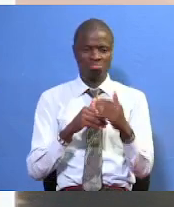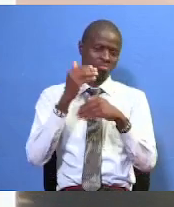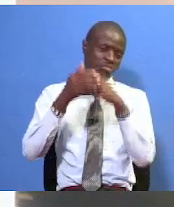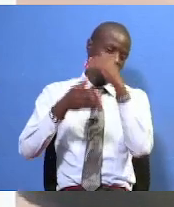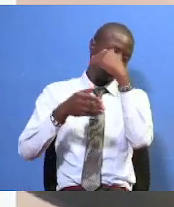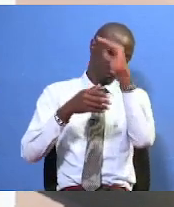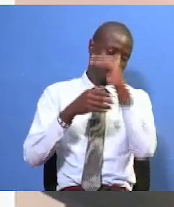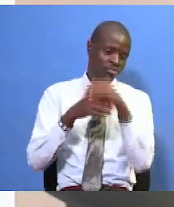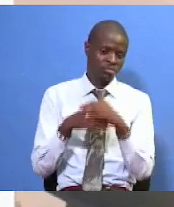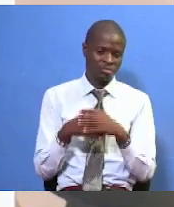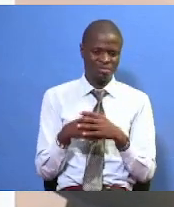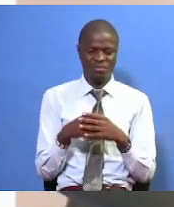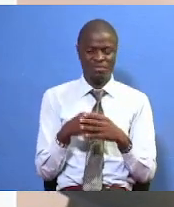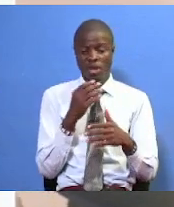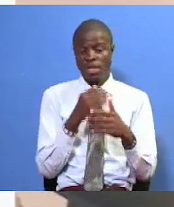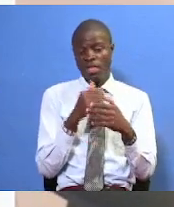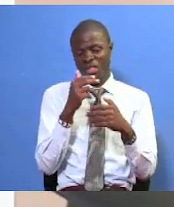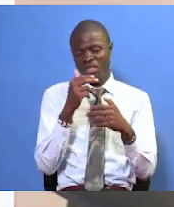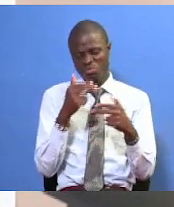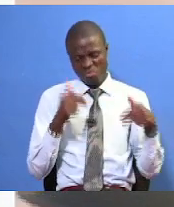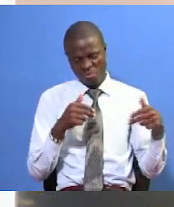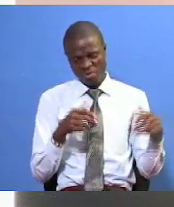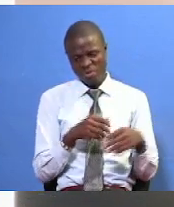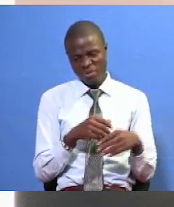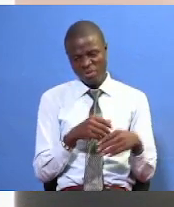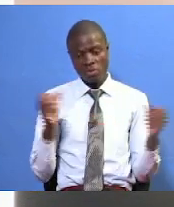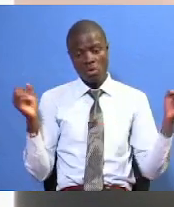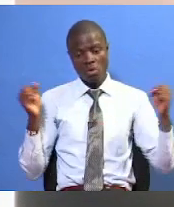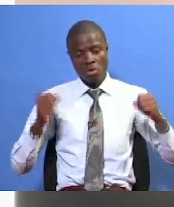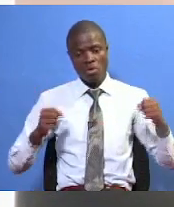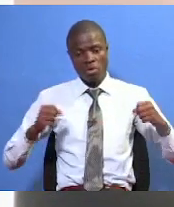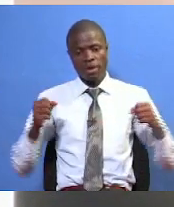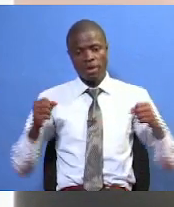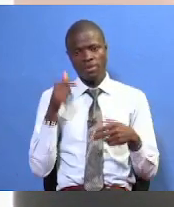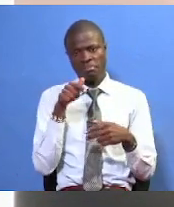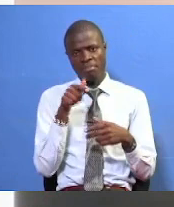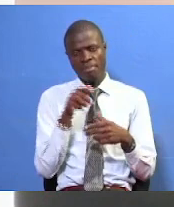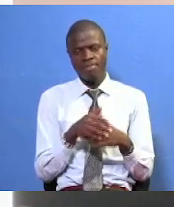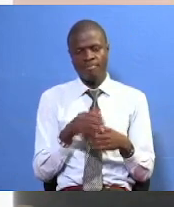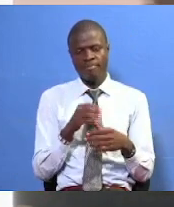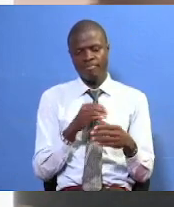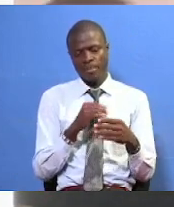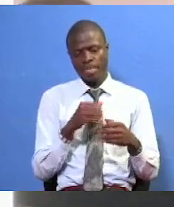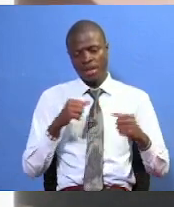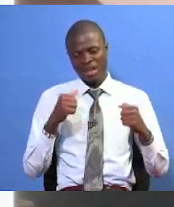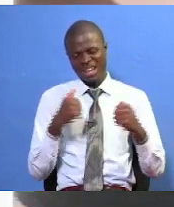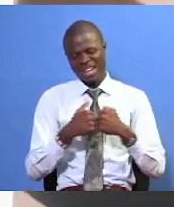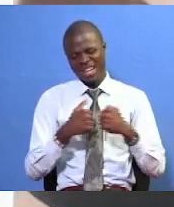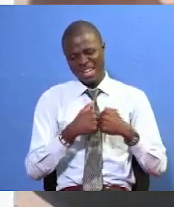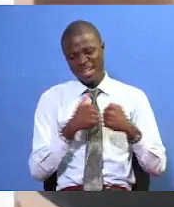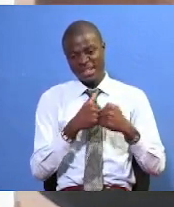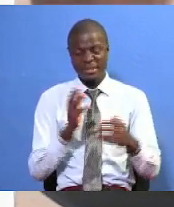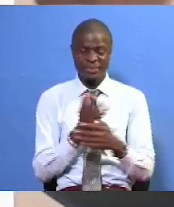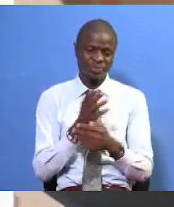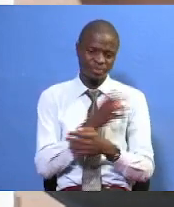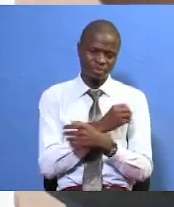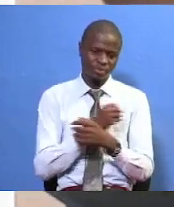this opportunity to congratulate you on this great achievement and to commend you for your hard work and